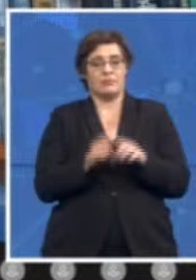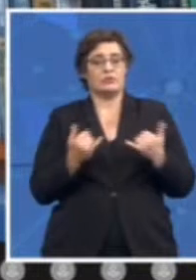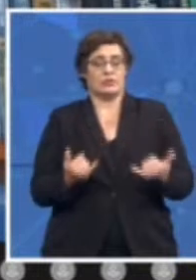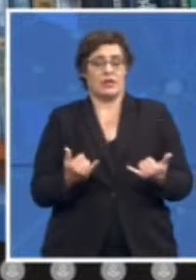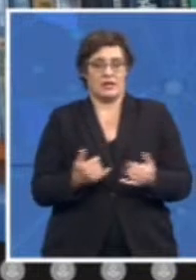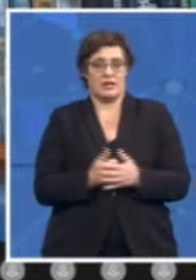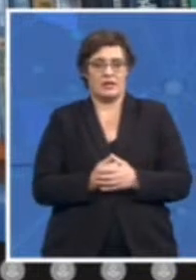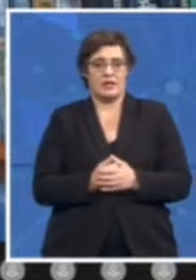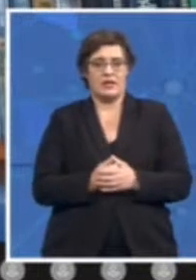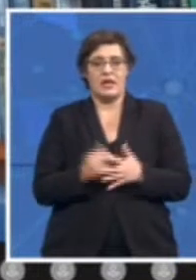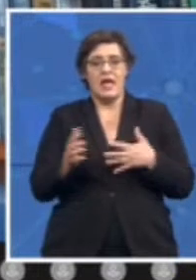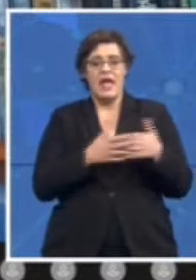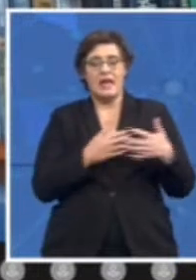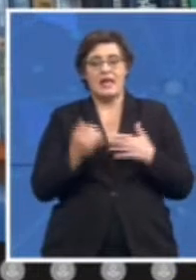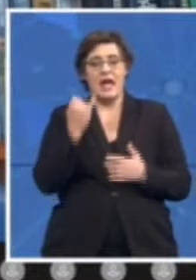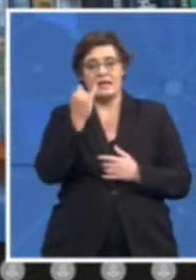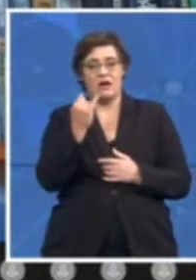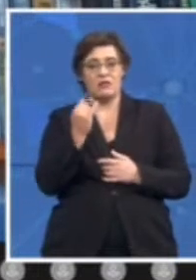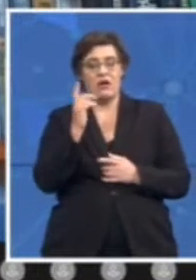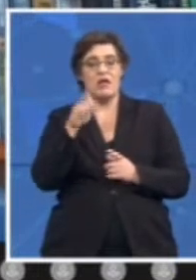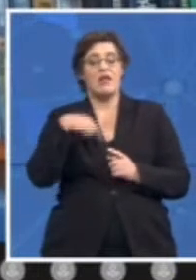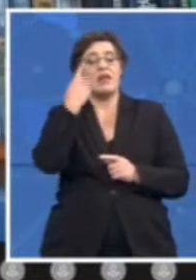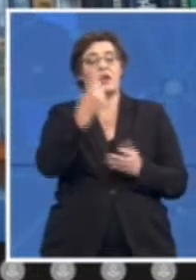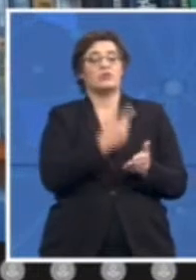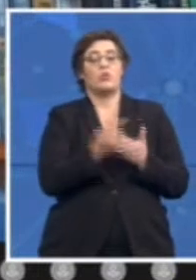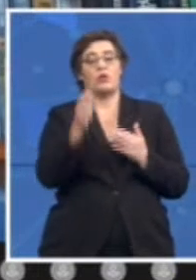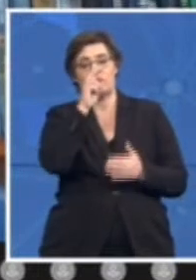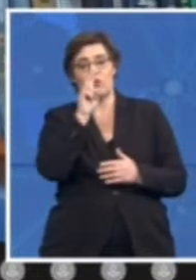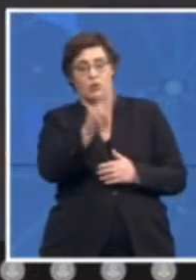like, the early part of next week at least?